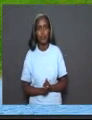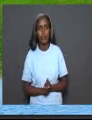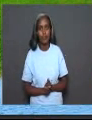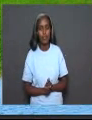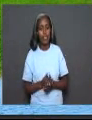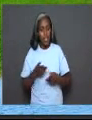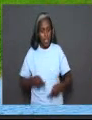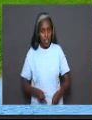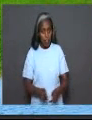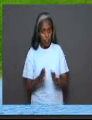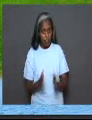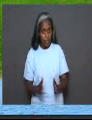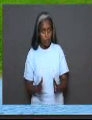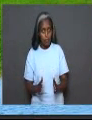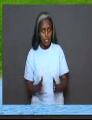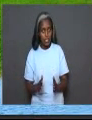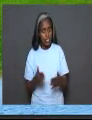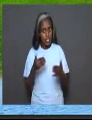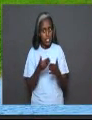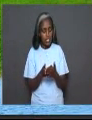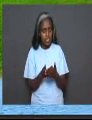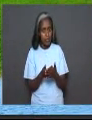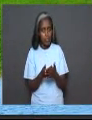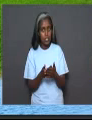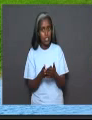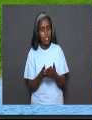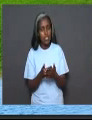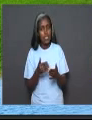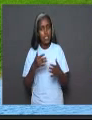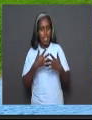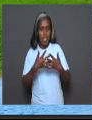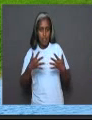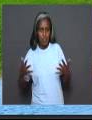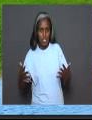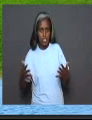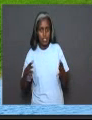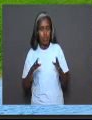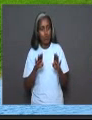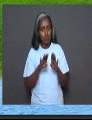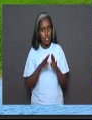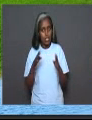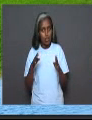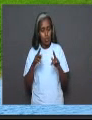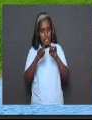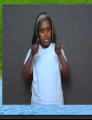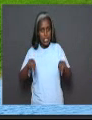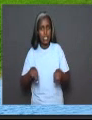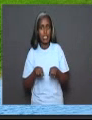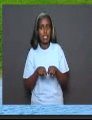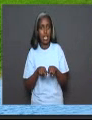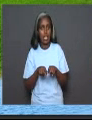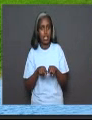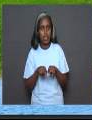A farmer wishes to build a fence to enclose a rectangular